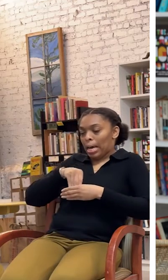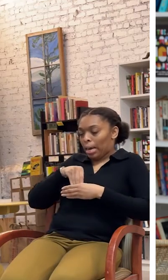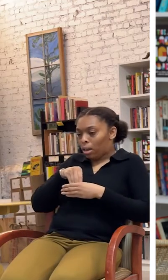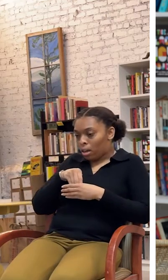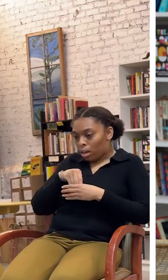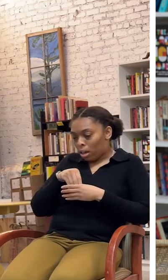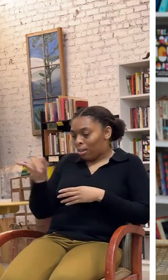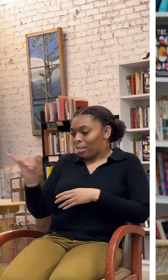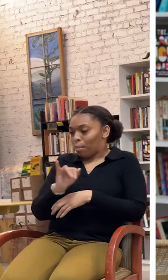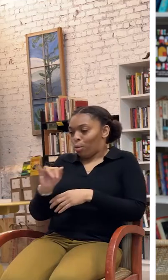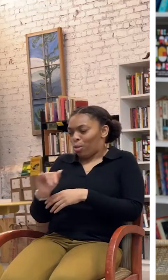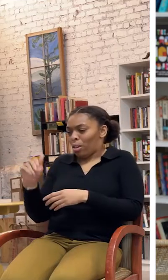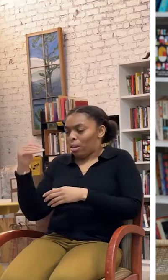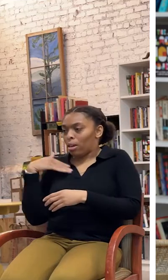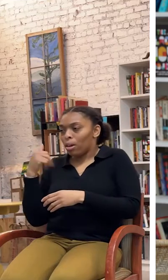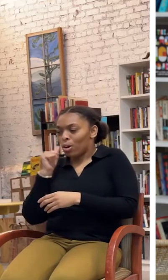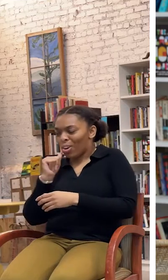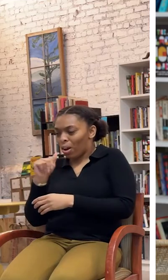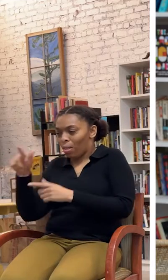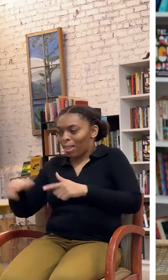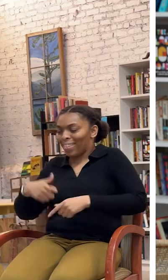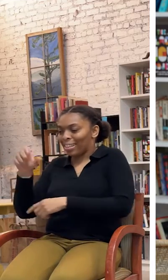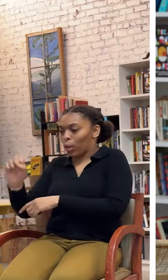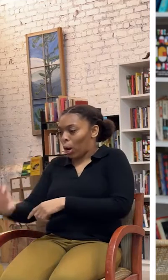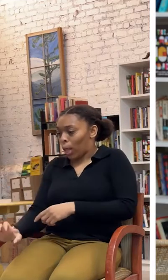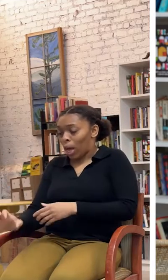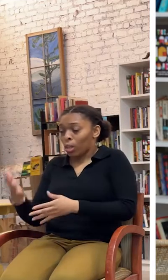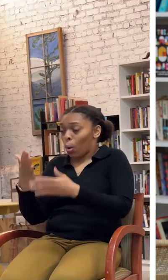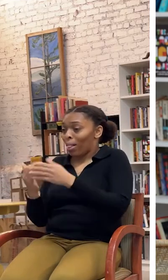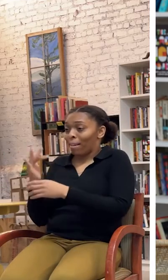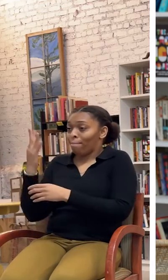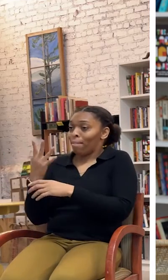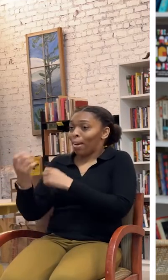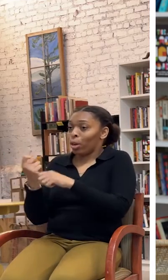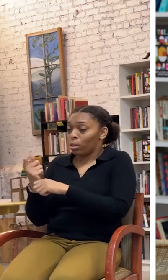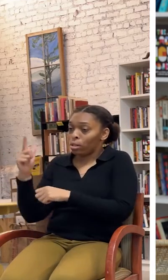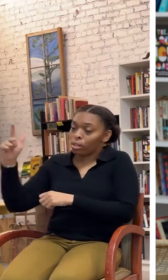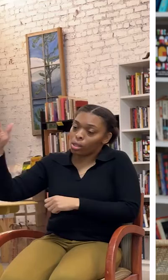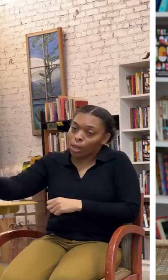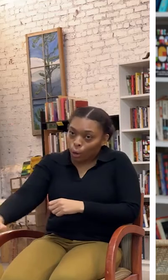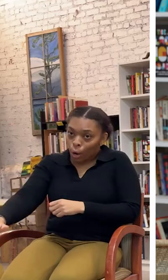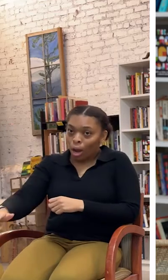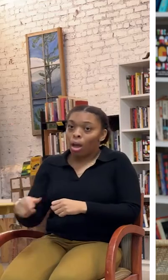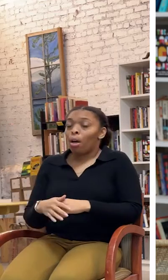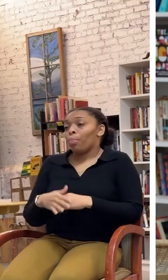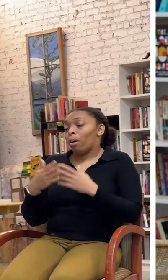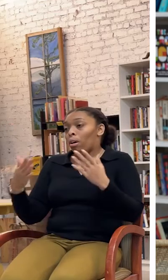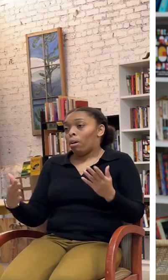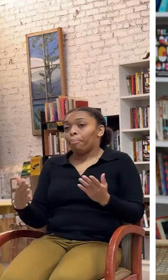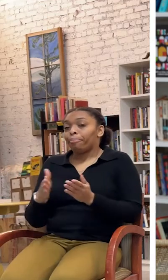girl in South Carolina, so that 5 years from now, when you're over here in a moment that